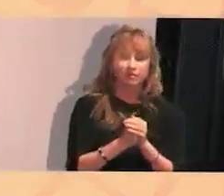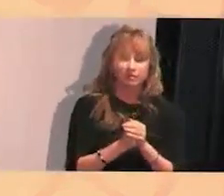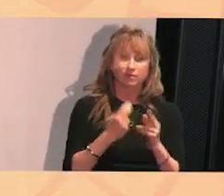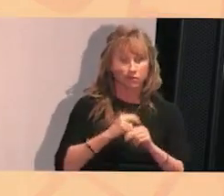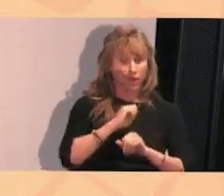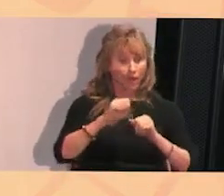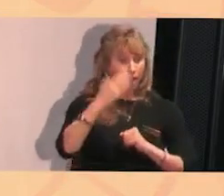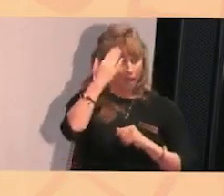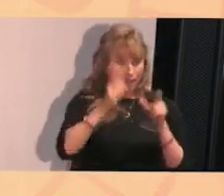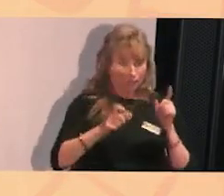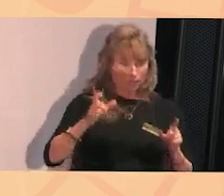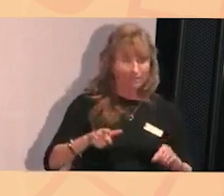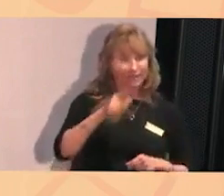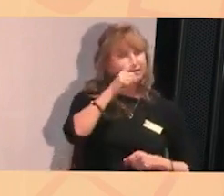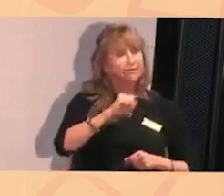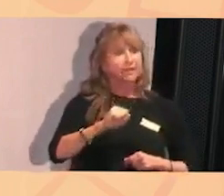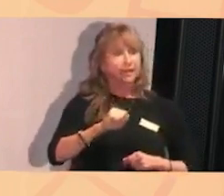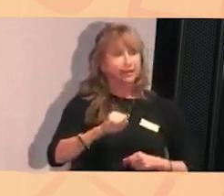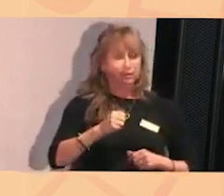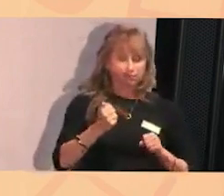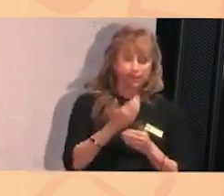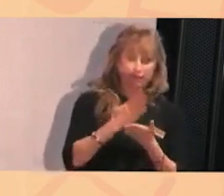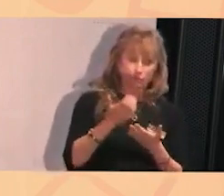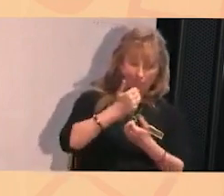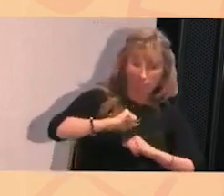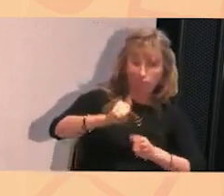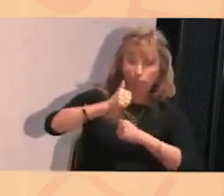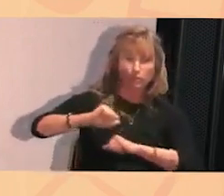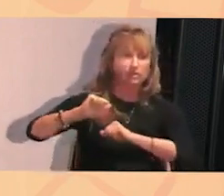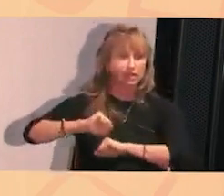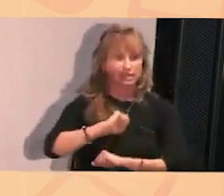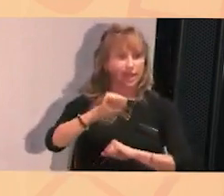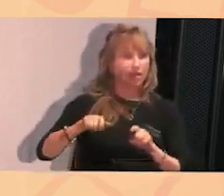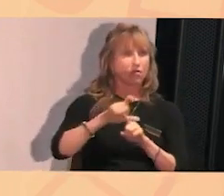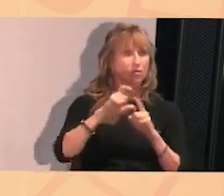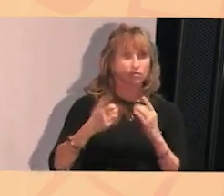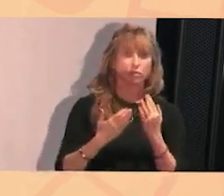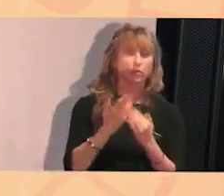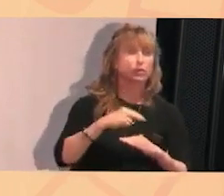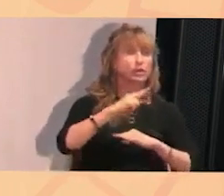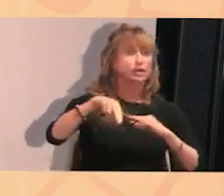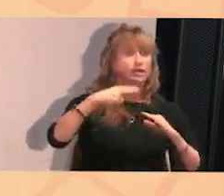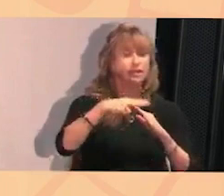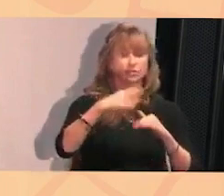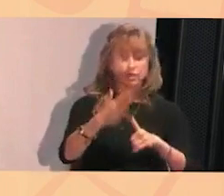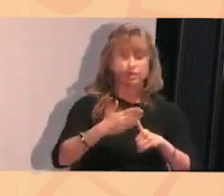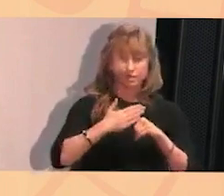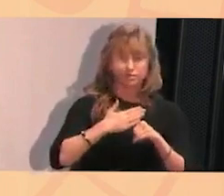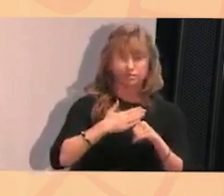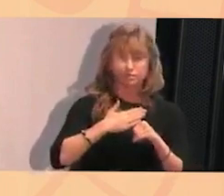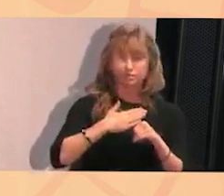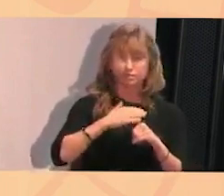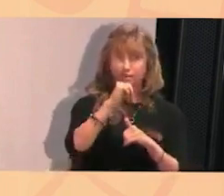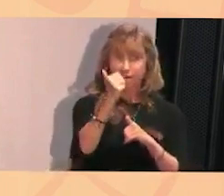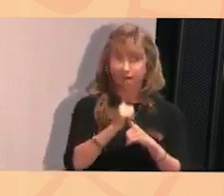voice to safeguard the world's oldest continuing living culture, supported by a national Indigenous arts and cultural agency